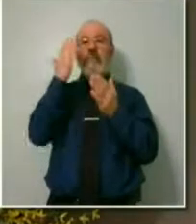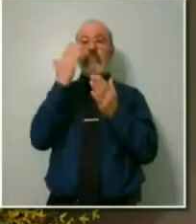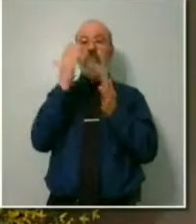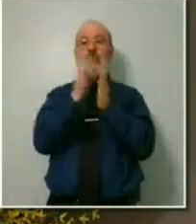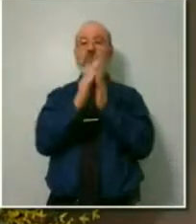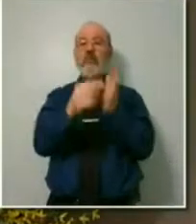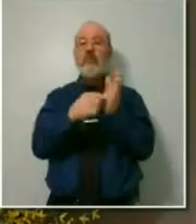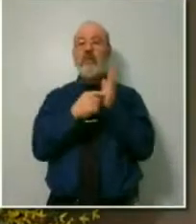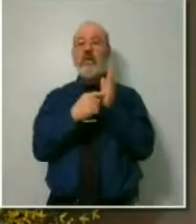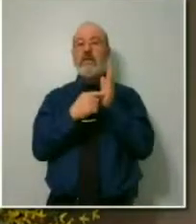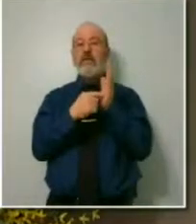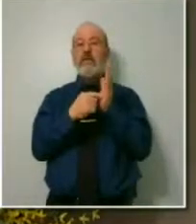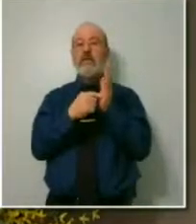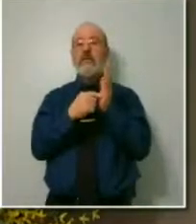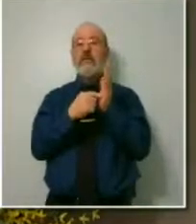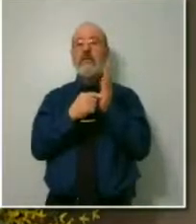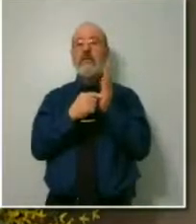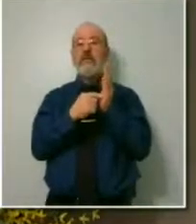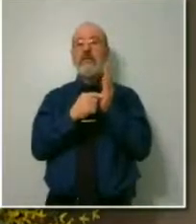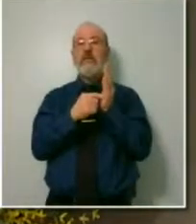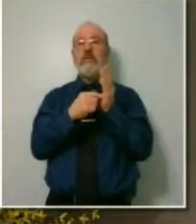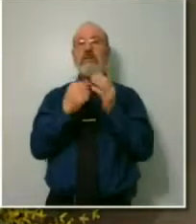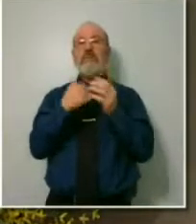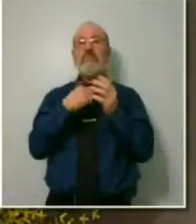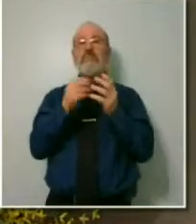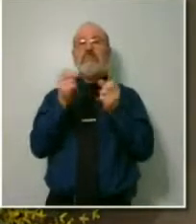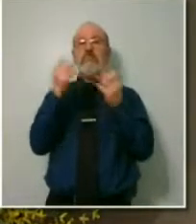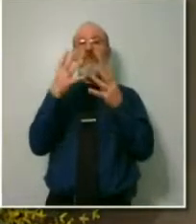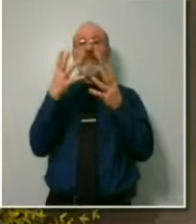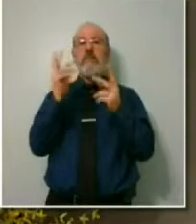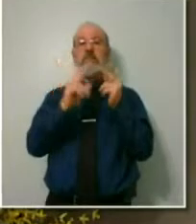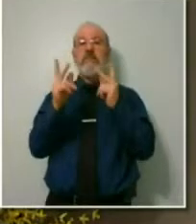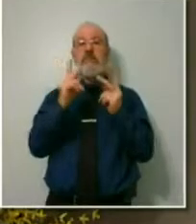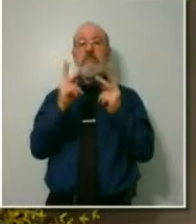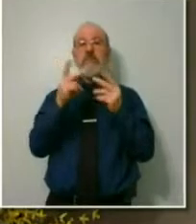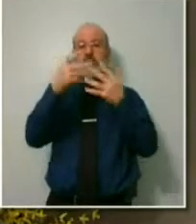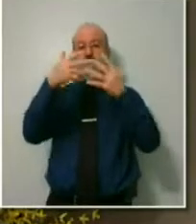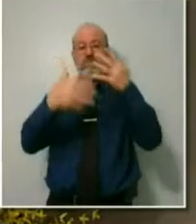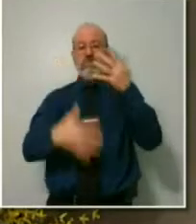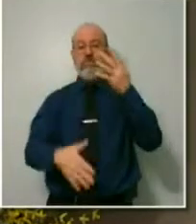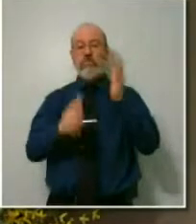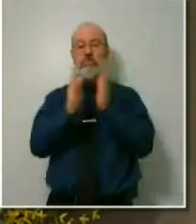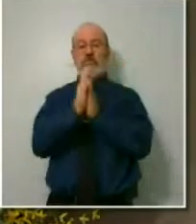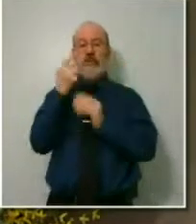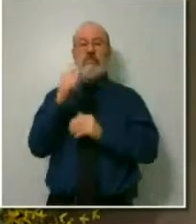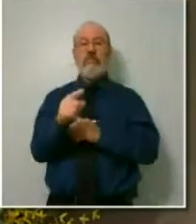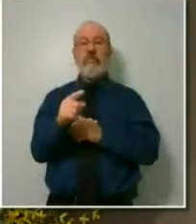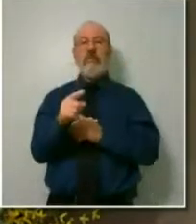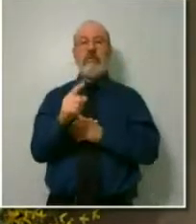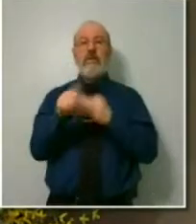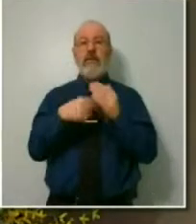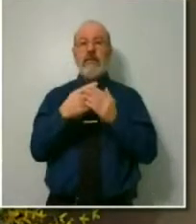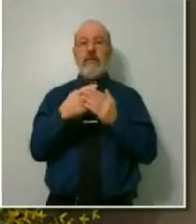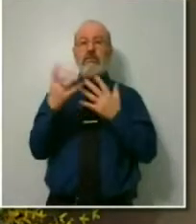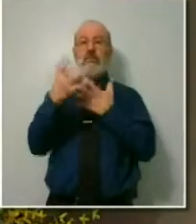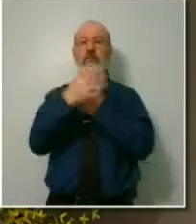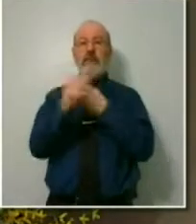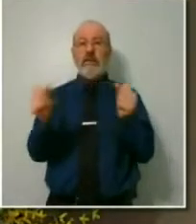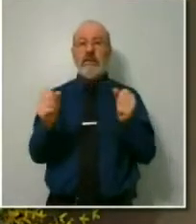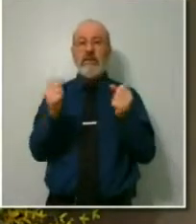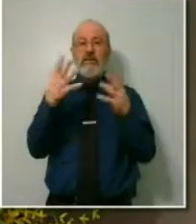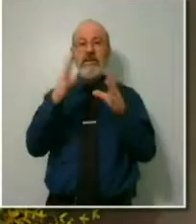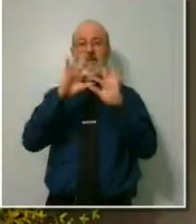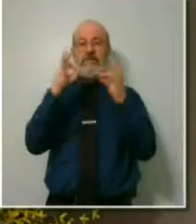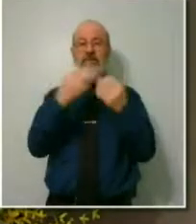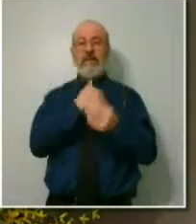are before the church. We have a great host of folks that are on our list that we're praying for regarding their salvation, many family members